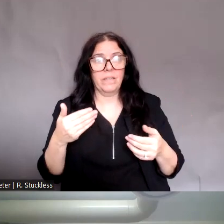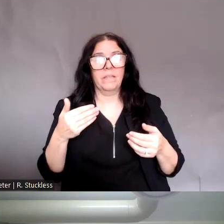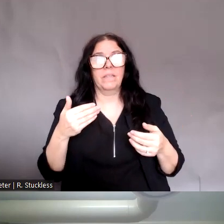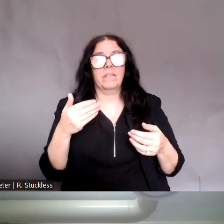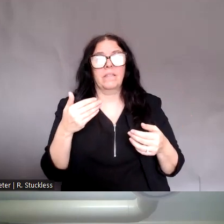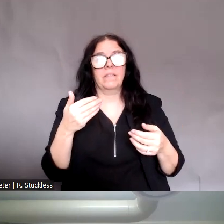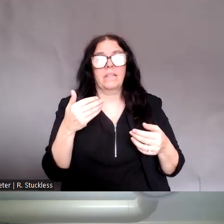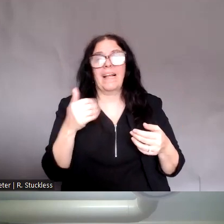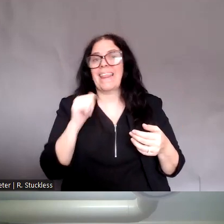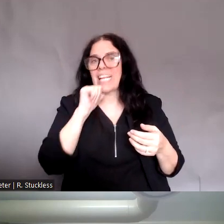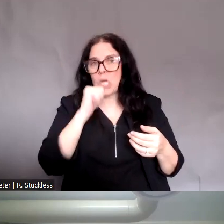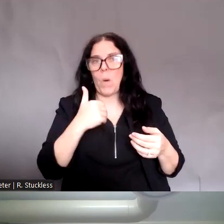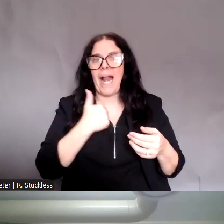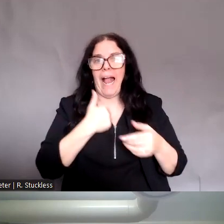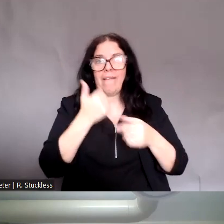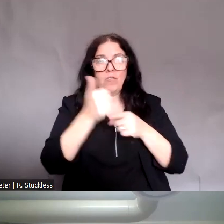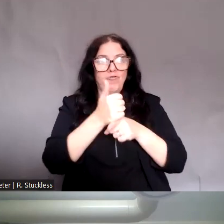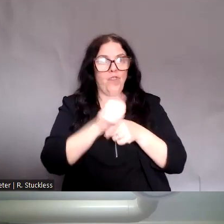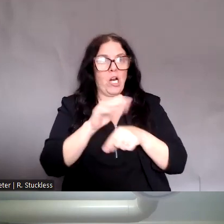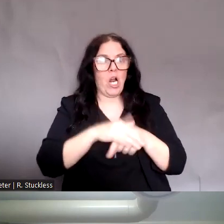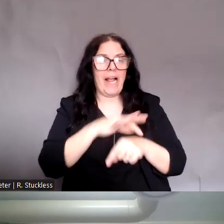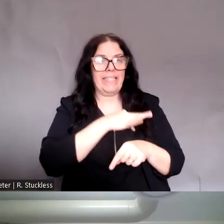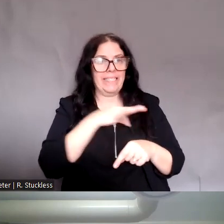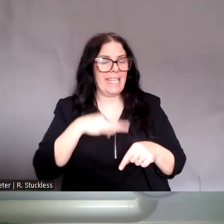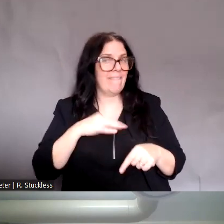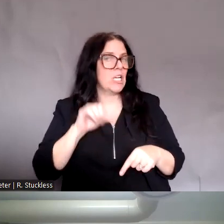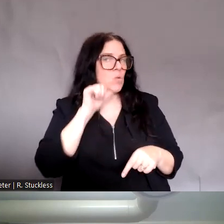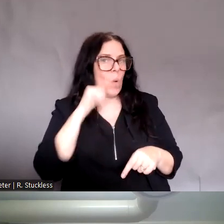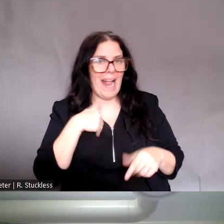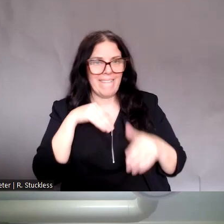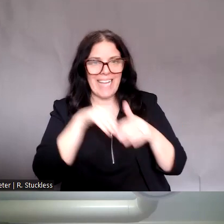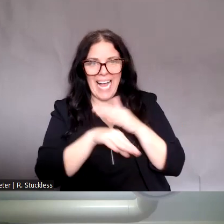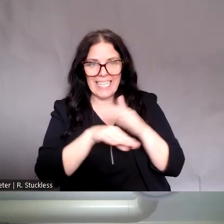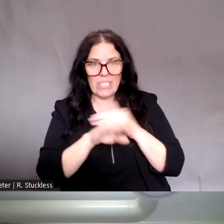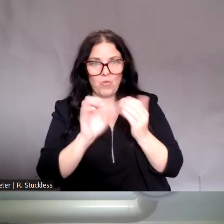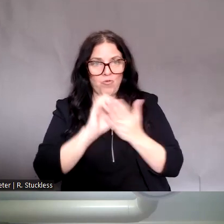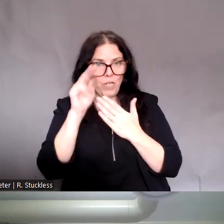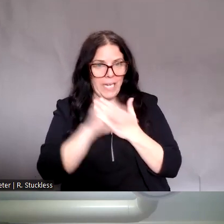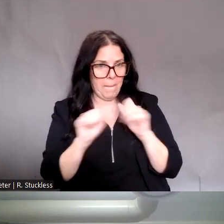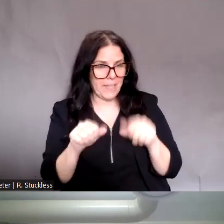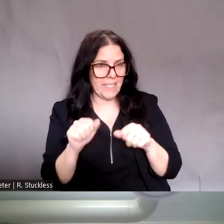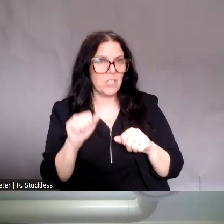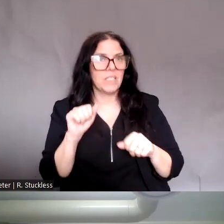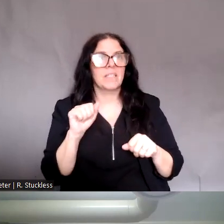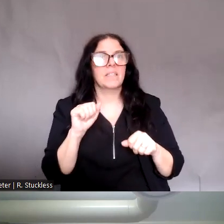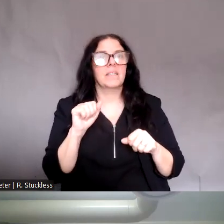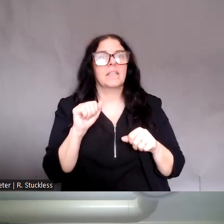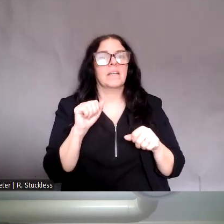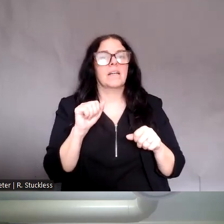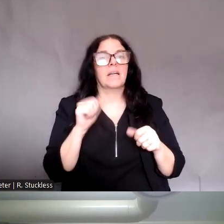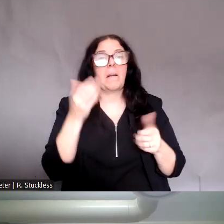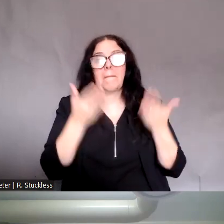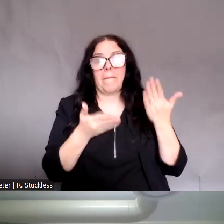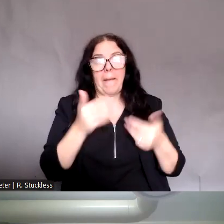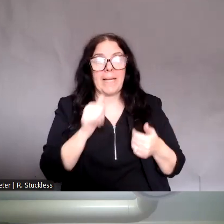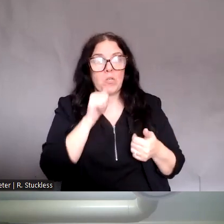have trainers on staff. They don't have access to curriculum potentially. They may not have the specific skills to